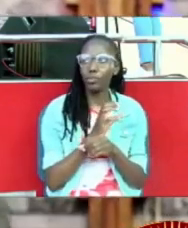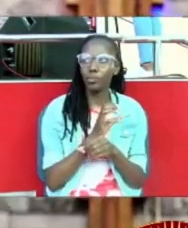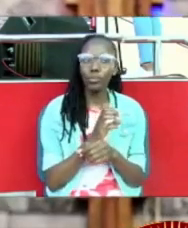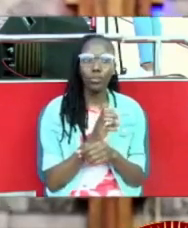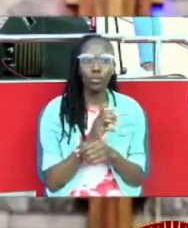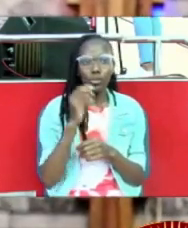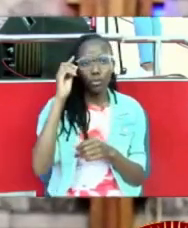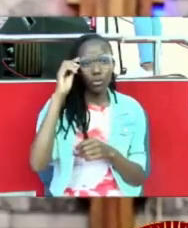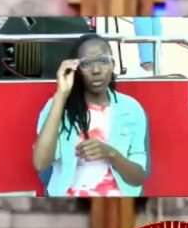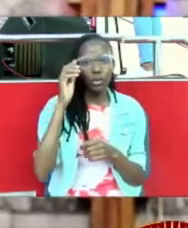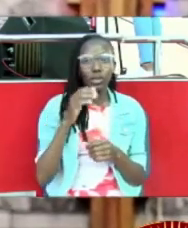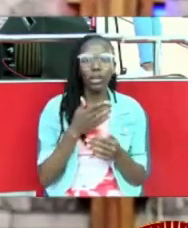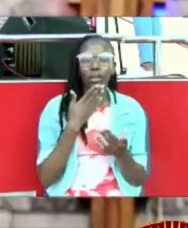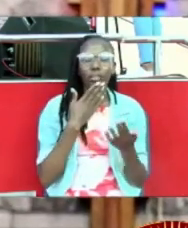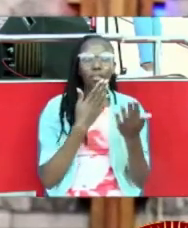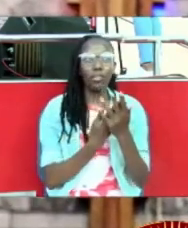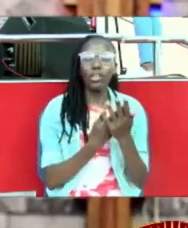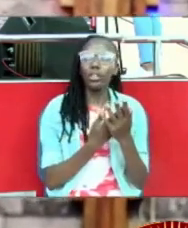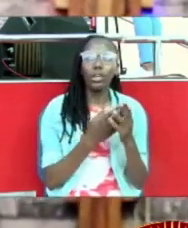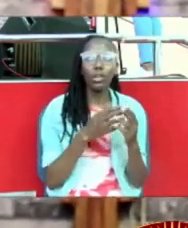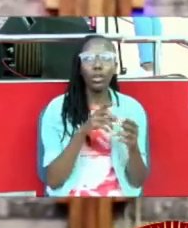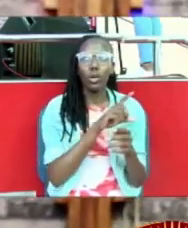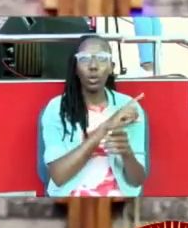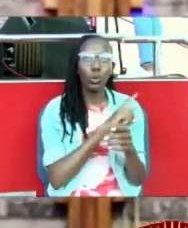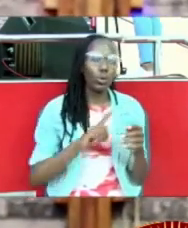And I also want to appreciate God for this opportunity.